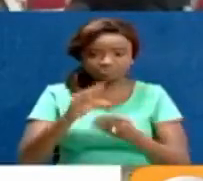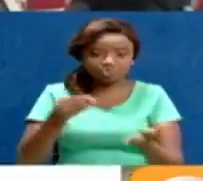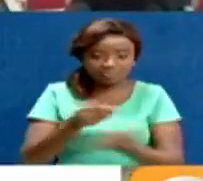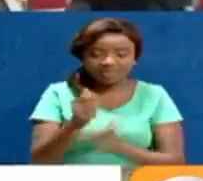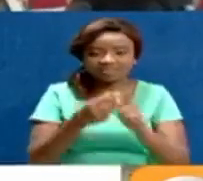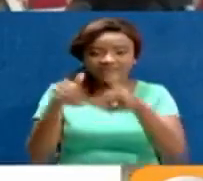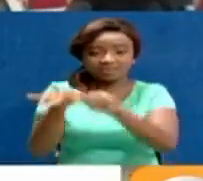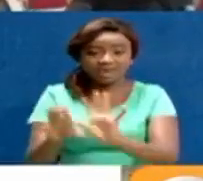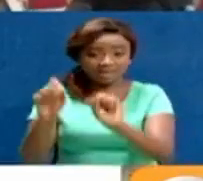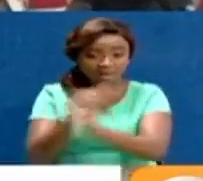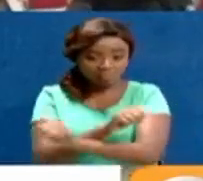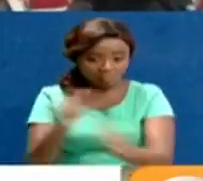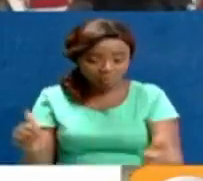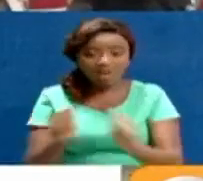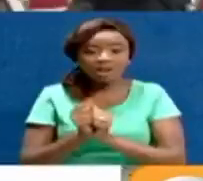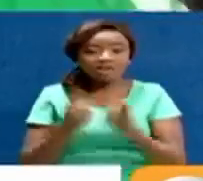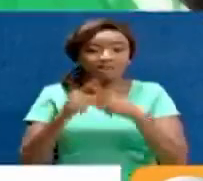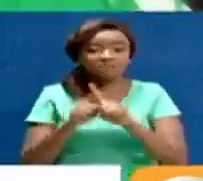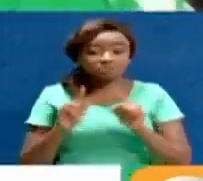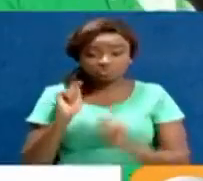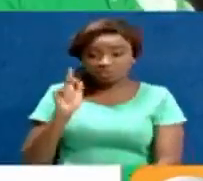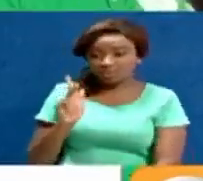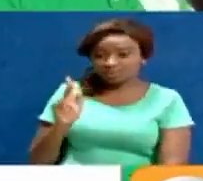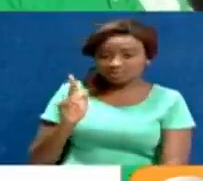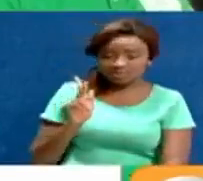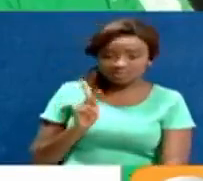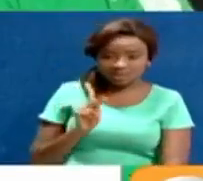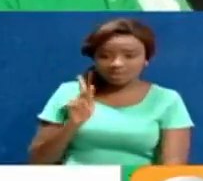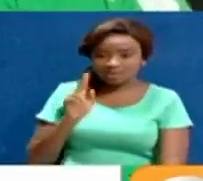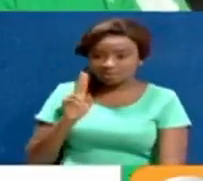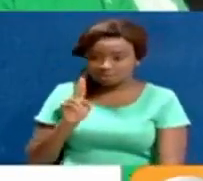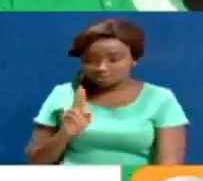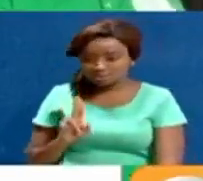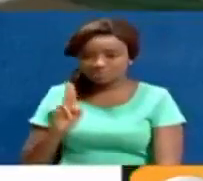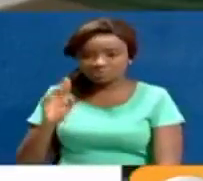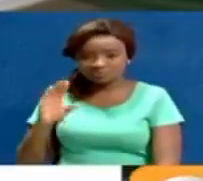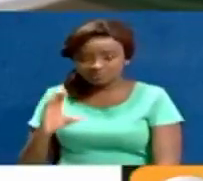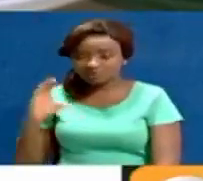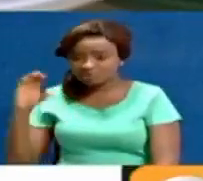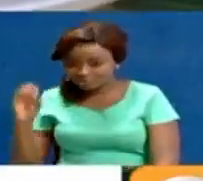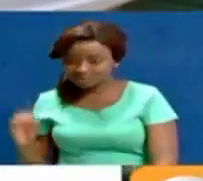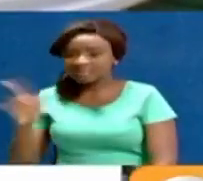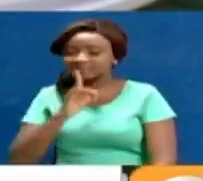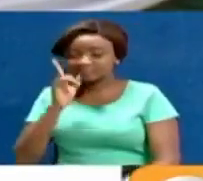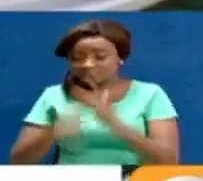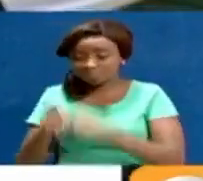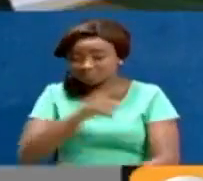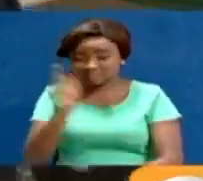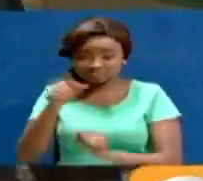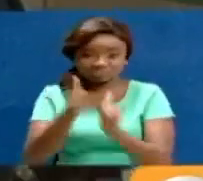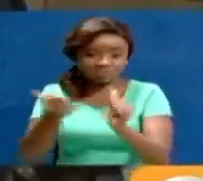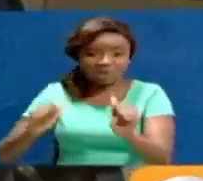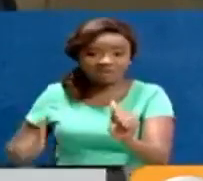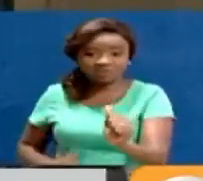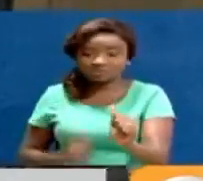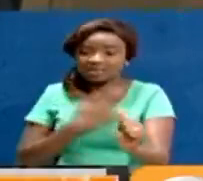him a decent send-off. Tiony's death, the Kenya Union of Clinical Officers said, could have been avoided. Tukiwa tunaona mgonjo, tupewa